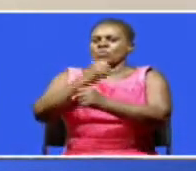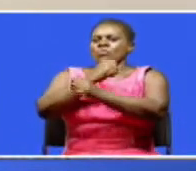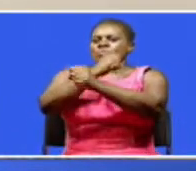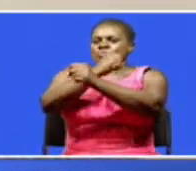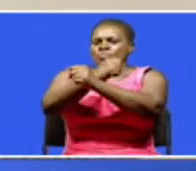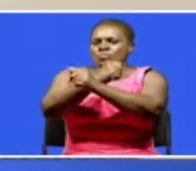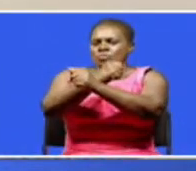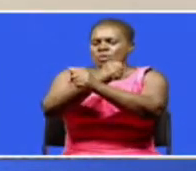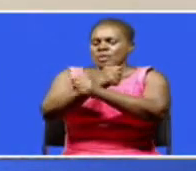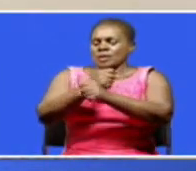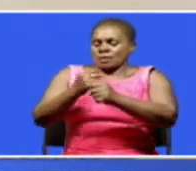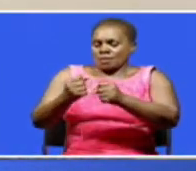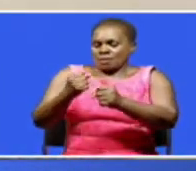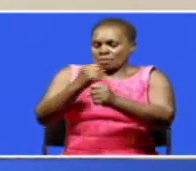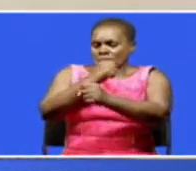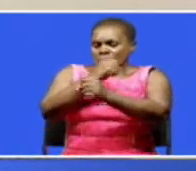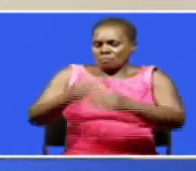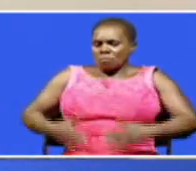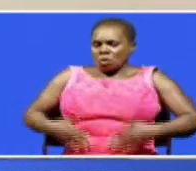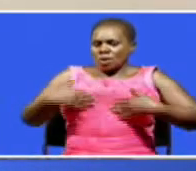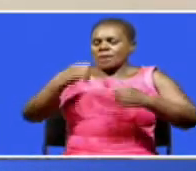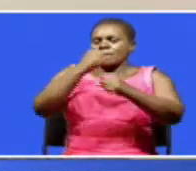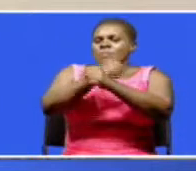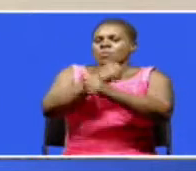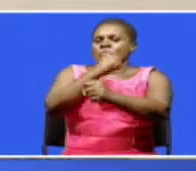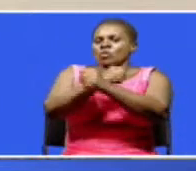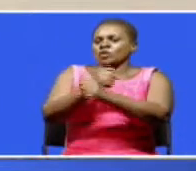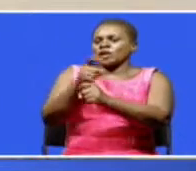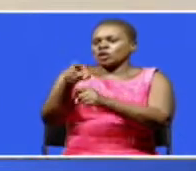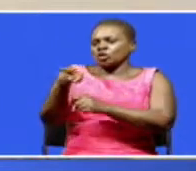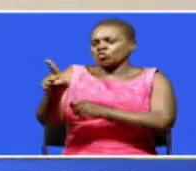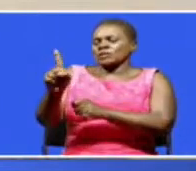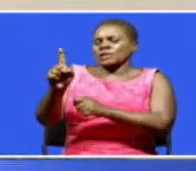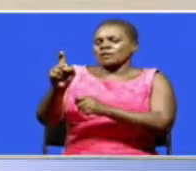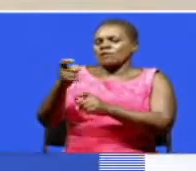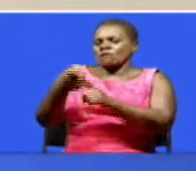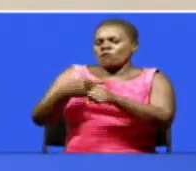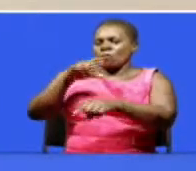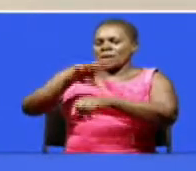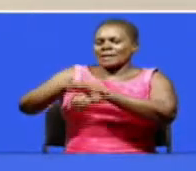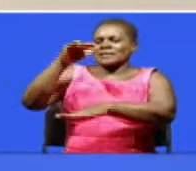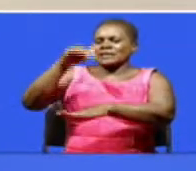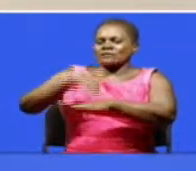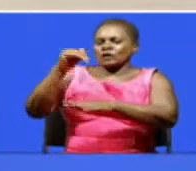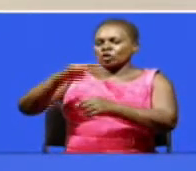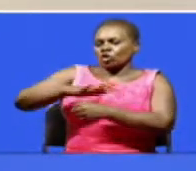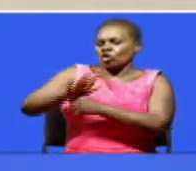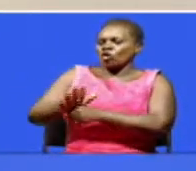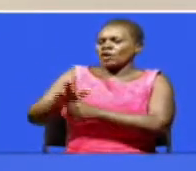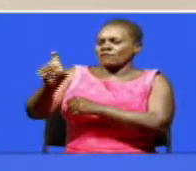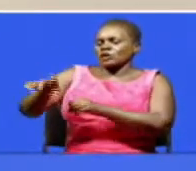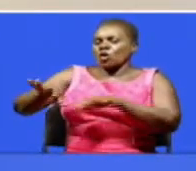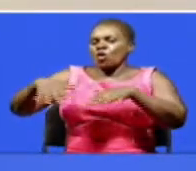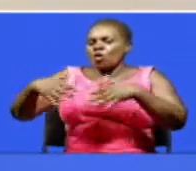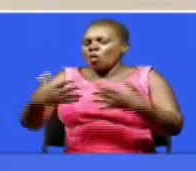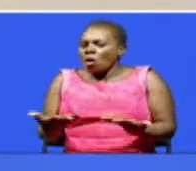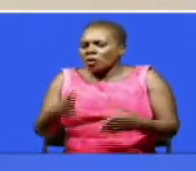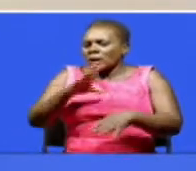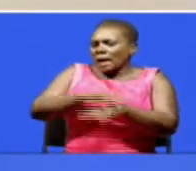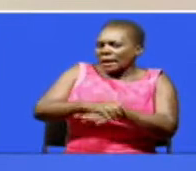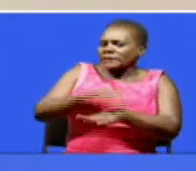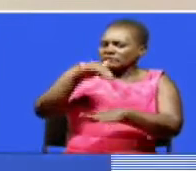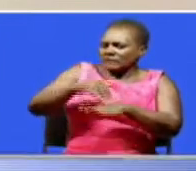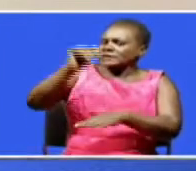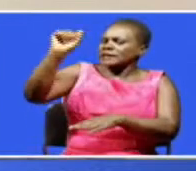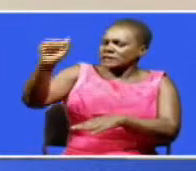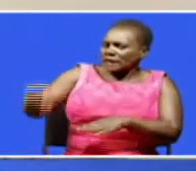antibodies. And these antibodies are what protect you from getting subsequent infection with COVID-19 virus, or even if you get